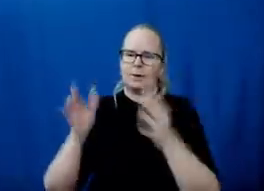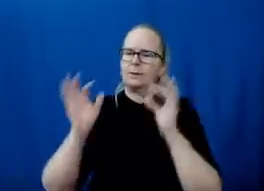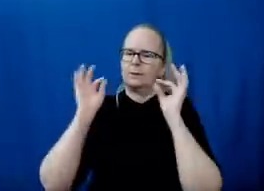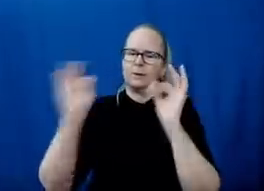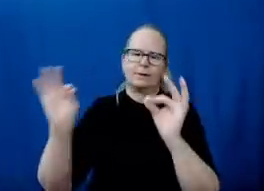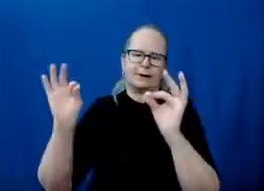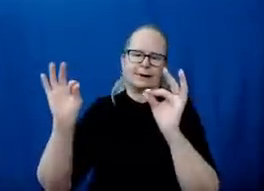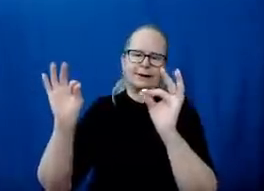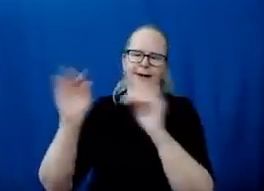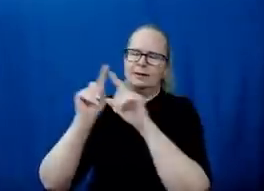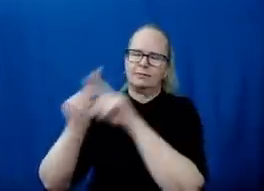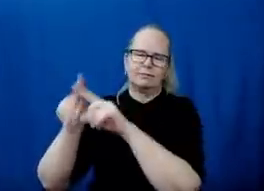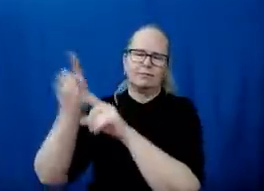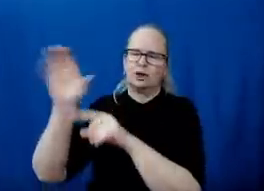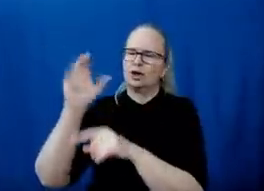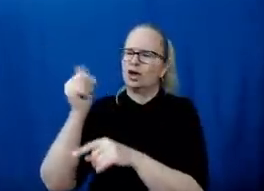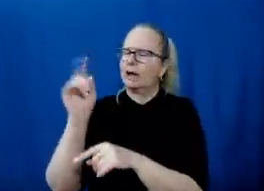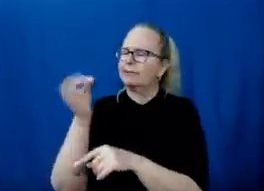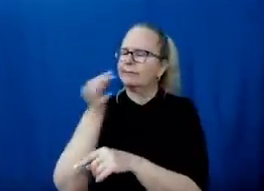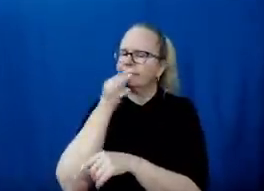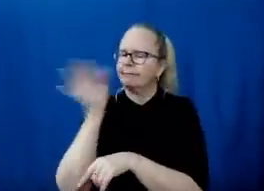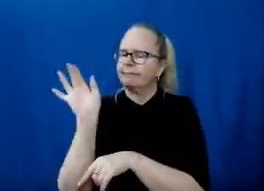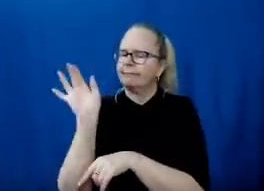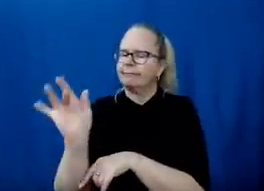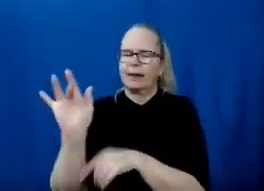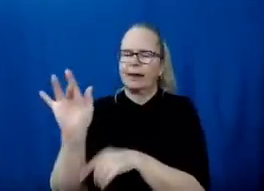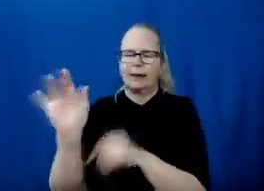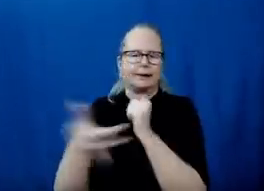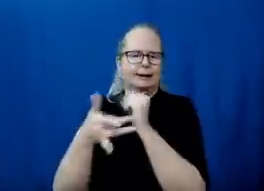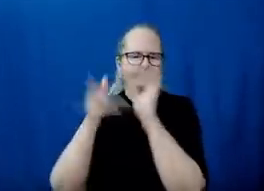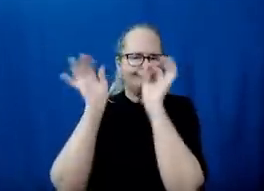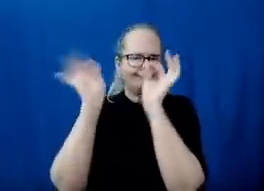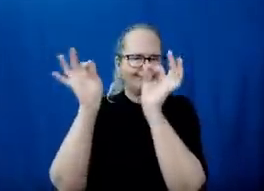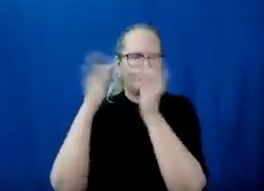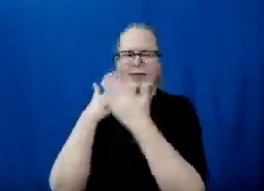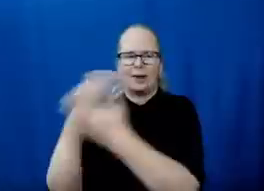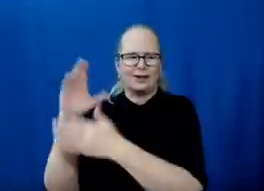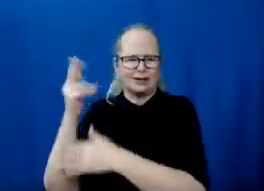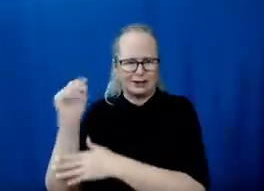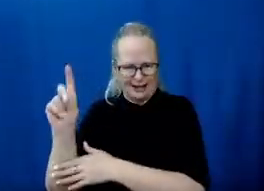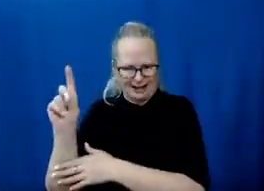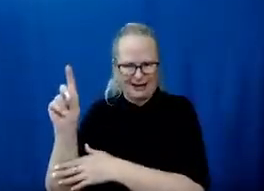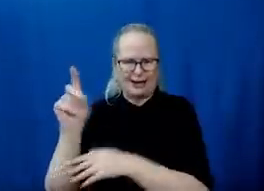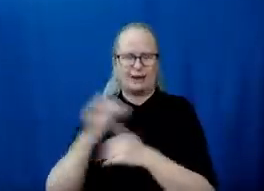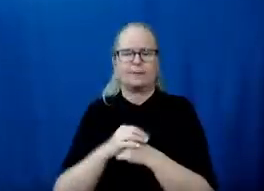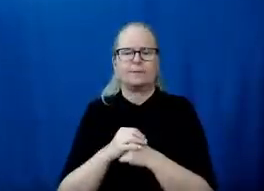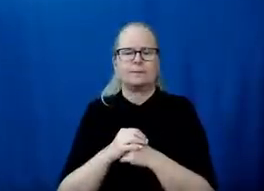we go. Chad made it happen because I was going to ask you a couple questions about it myself.